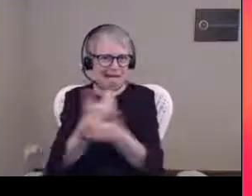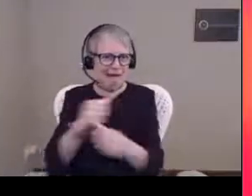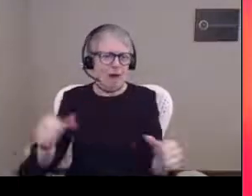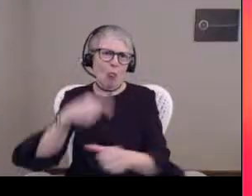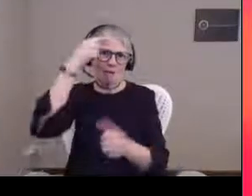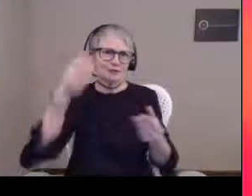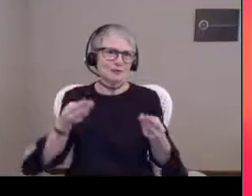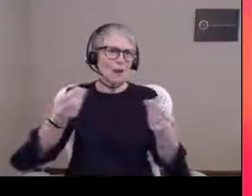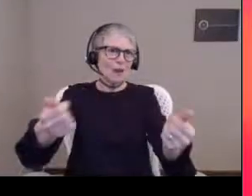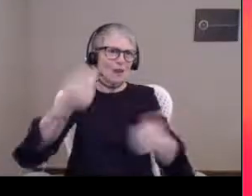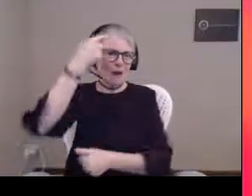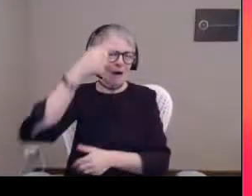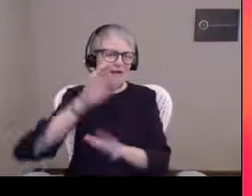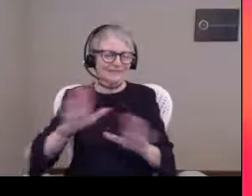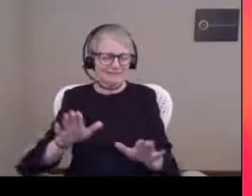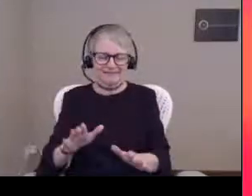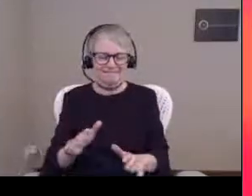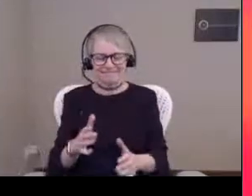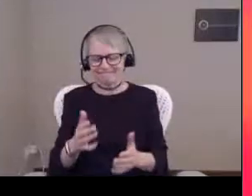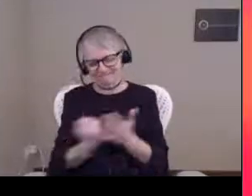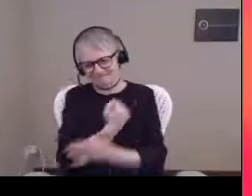very smoothly from the start, but